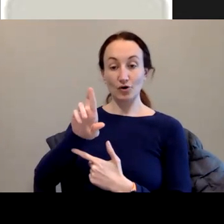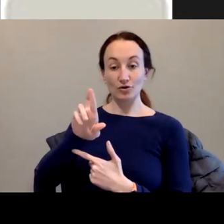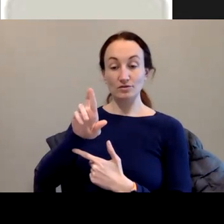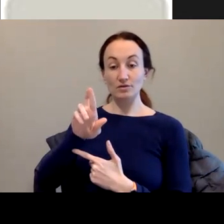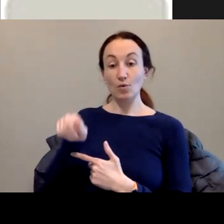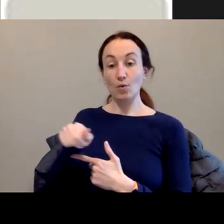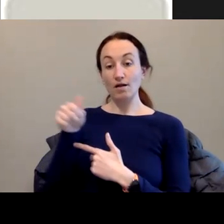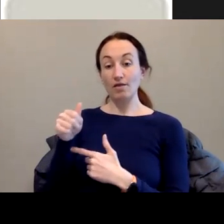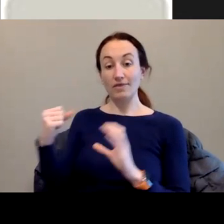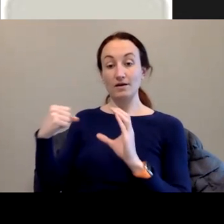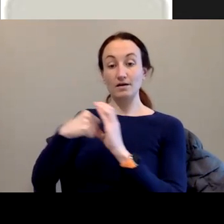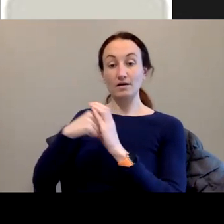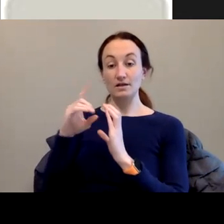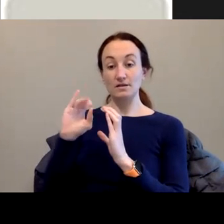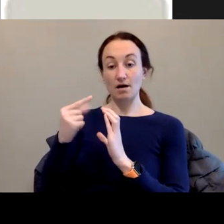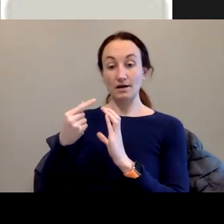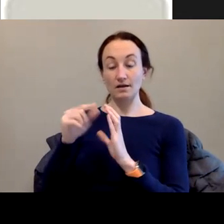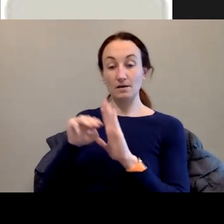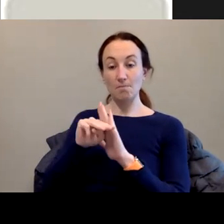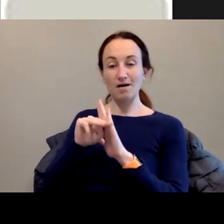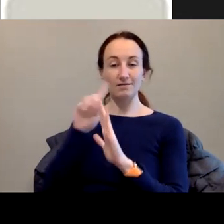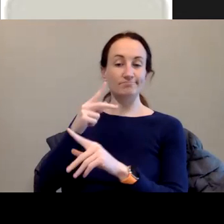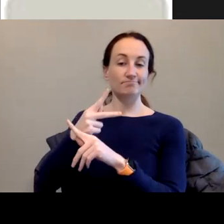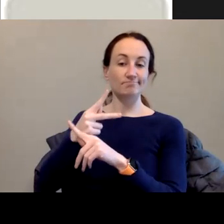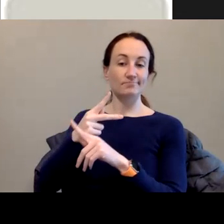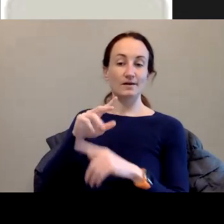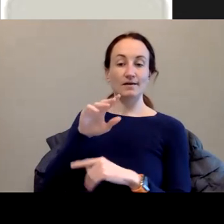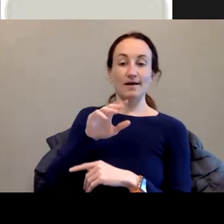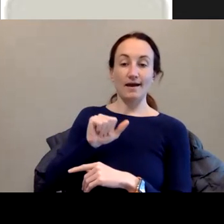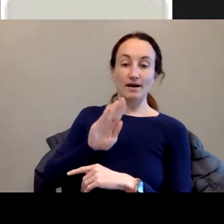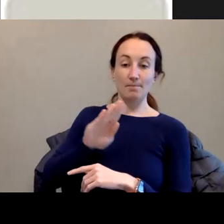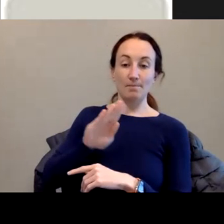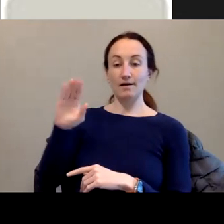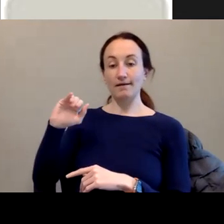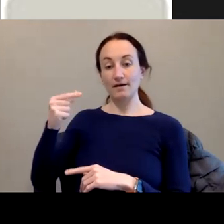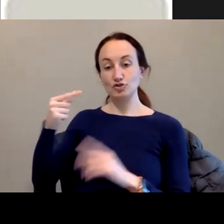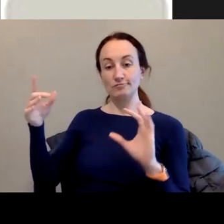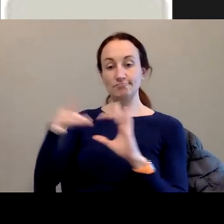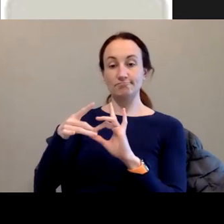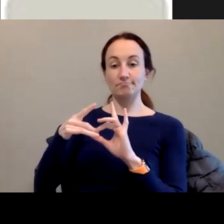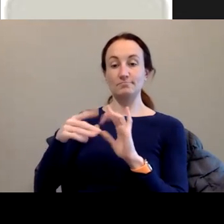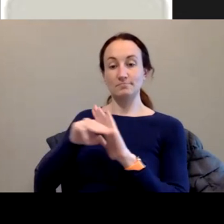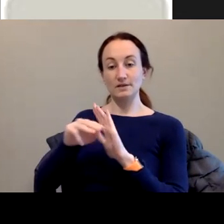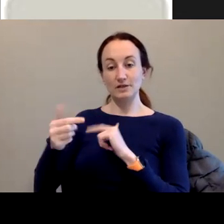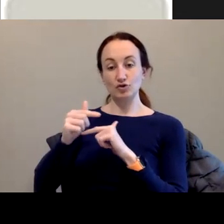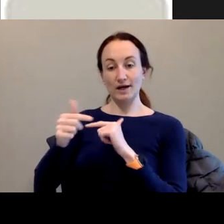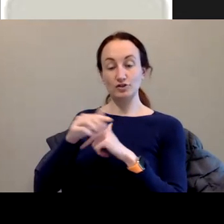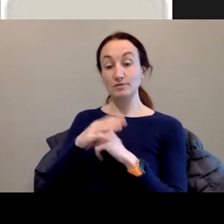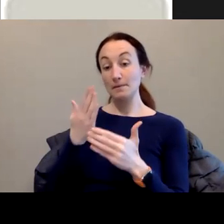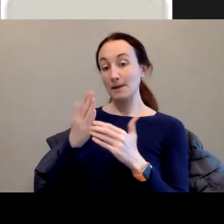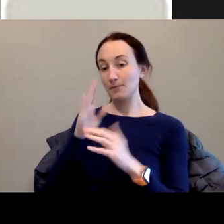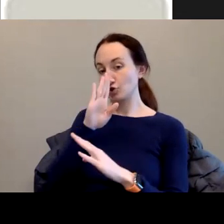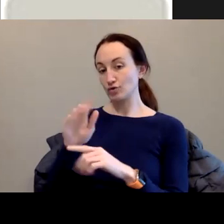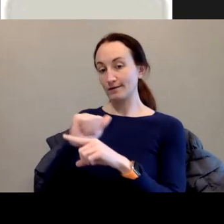the docking model take care of the antigen-antibody interaction. But maybe we can directly condition on the epitope